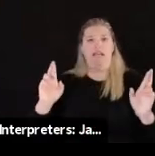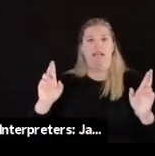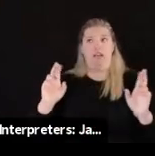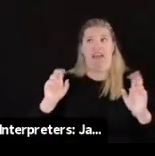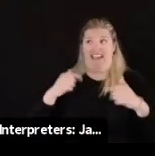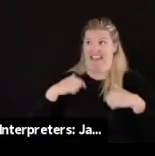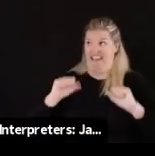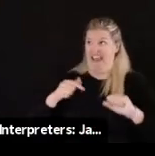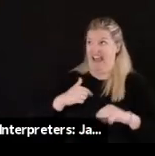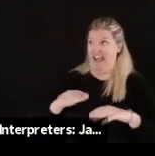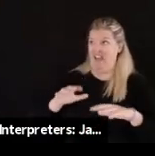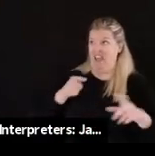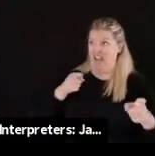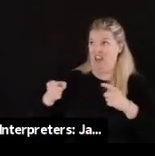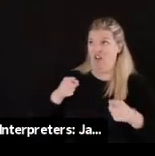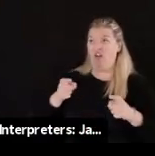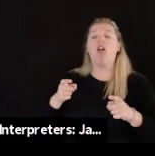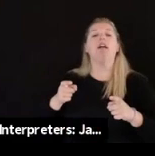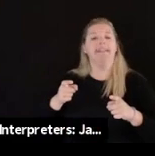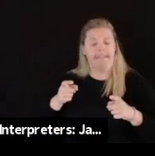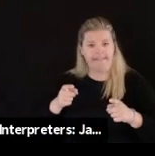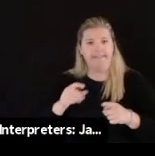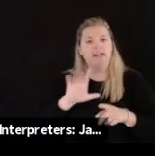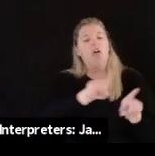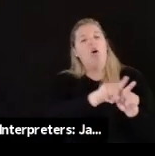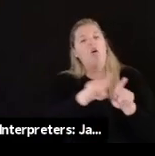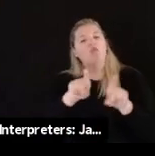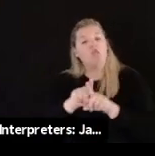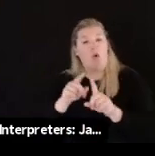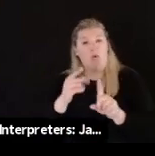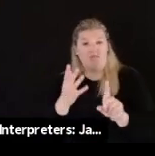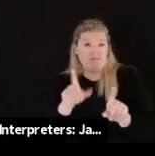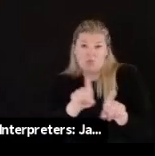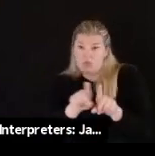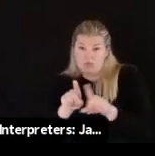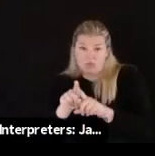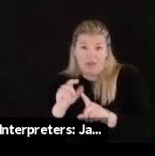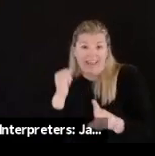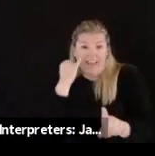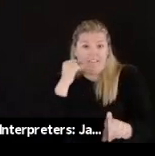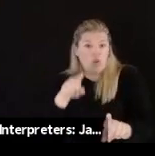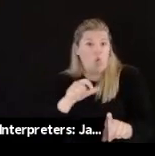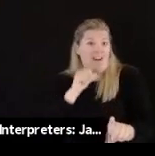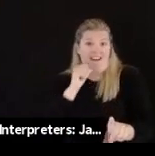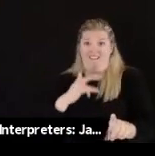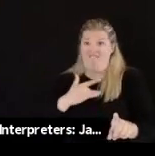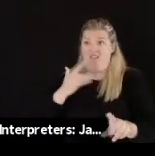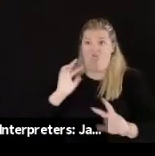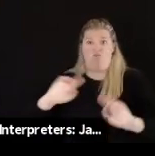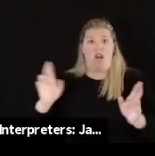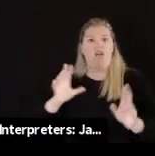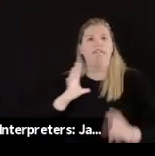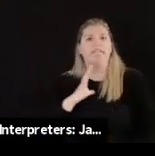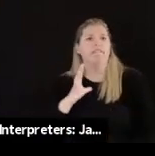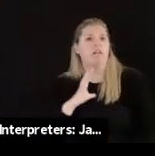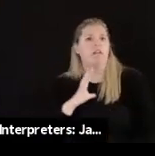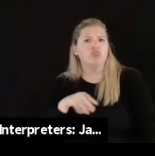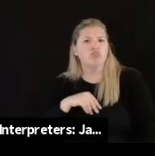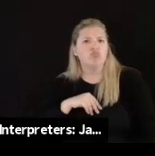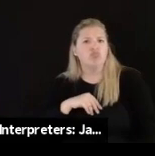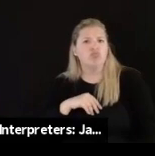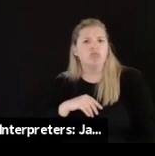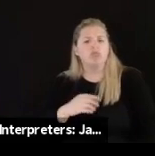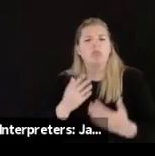this. But I also wanted to make sure you knew that it is okay if you're not. I want to make sure that we extend as